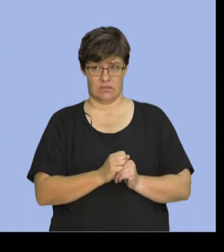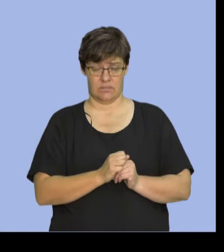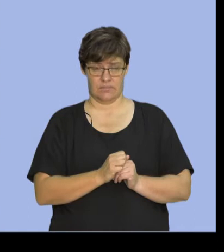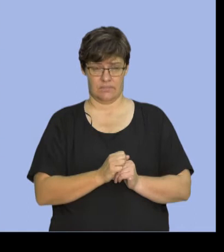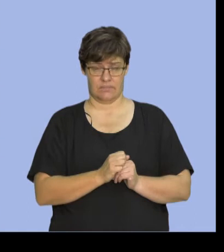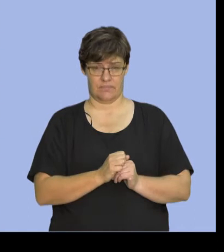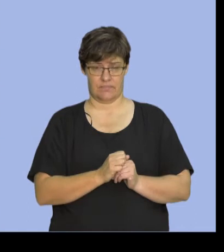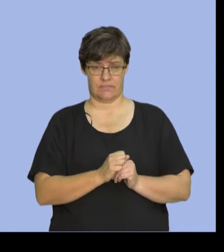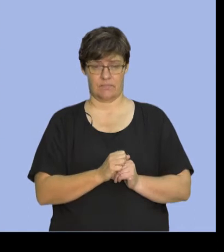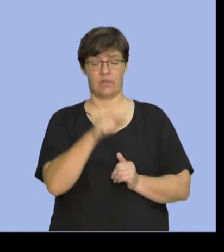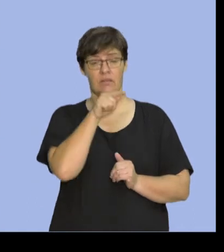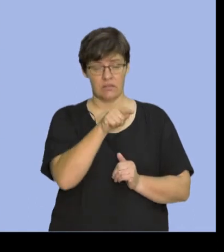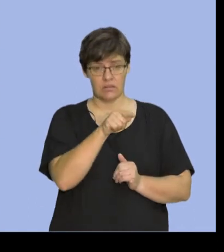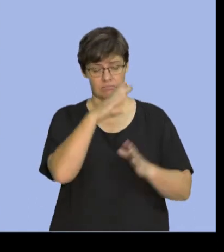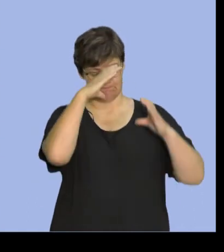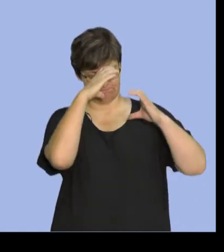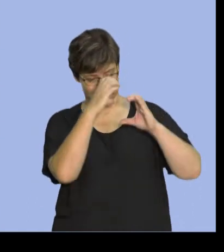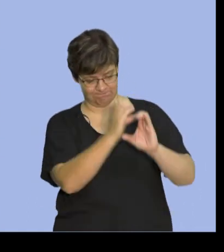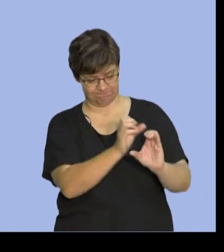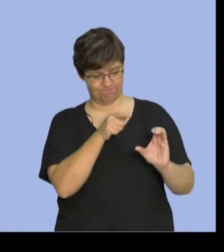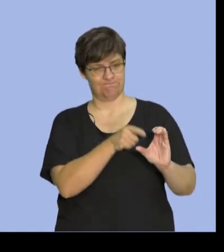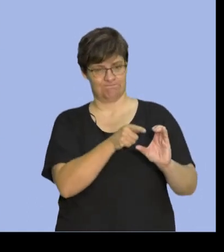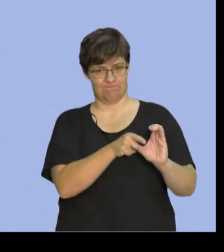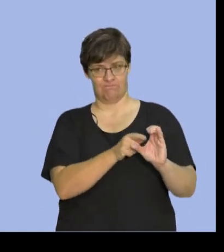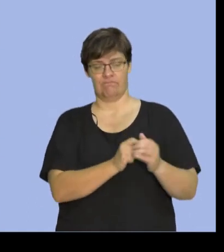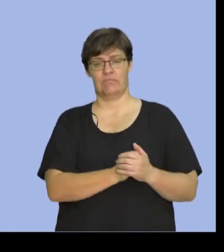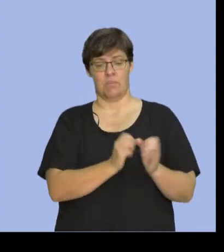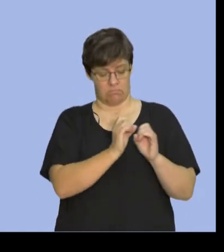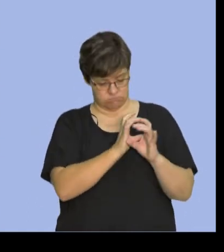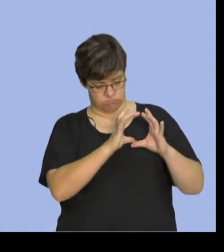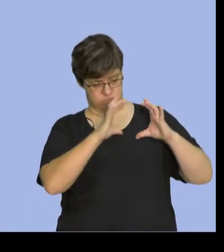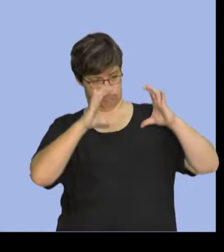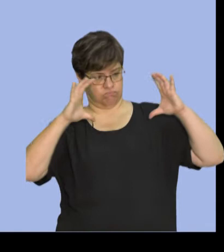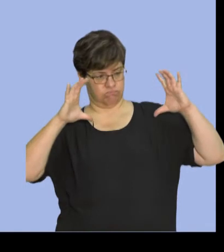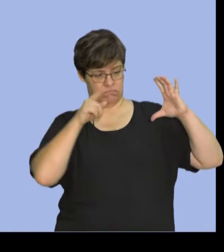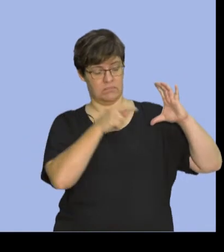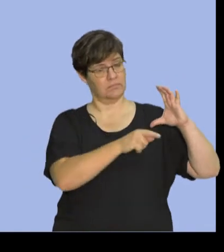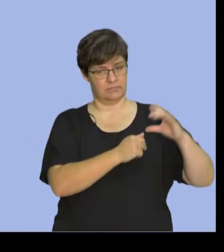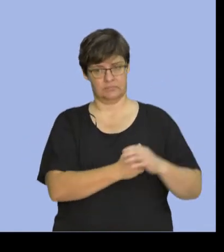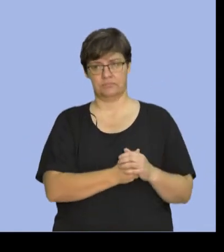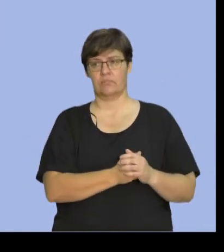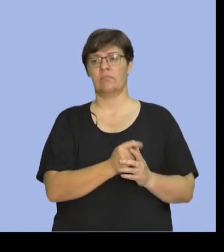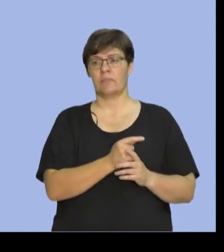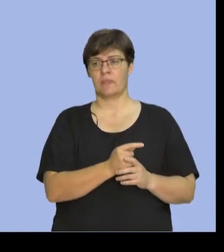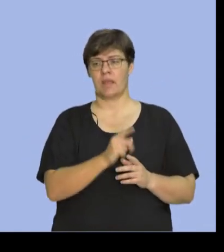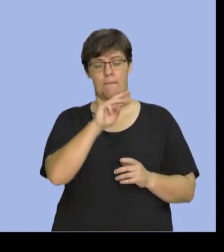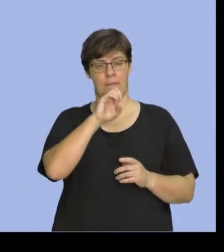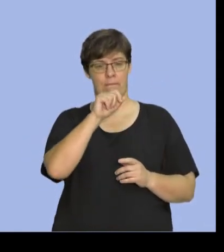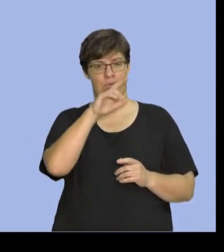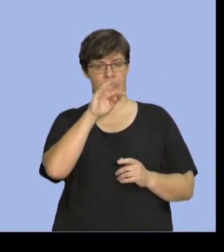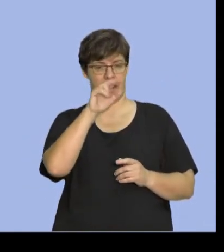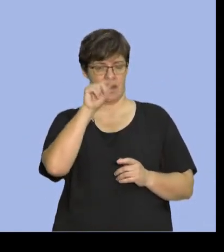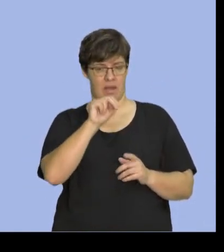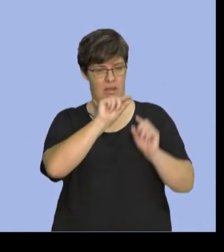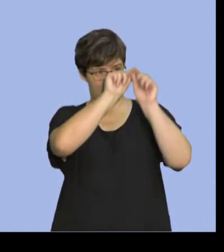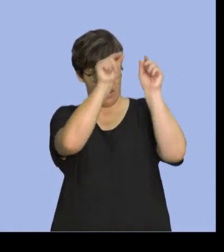nucleus. I've zoned in on the nucleus and been enlarging that significantly. The nucleus is a membrane-bound structure, a